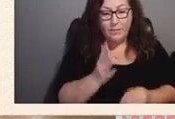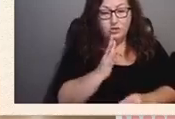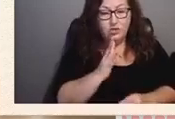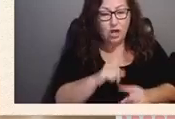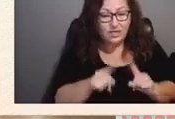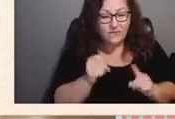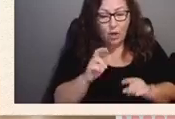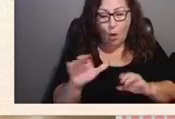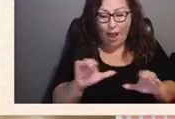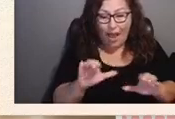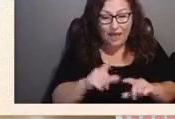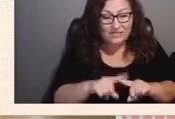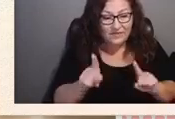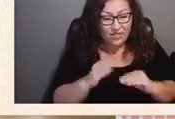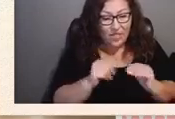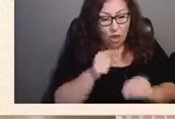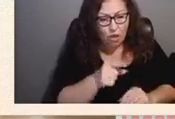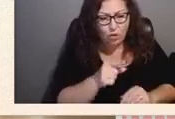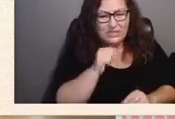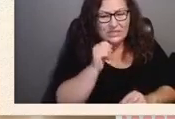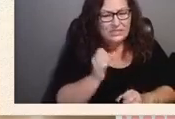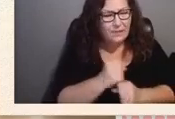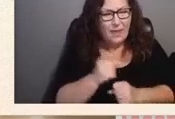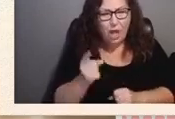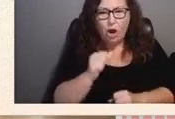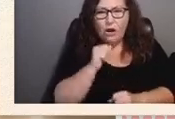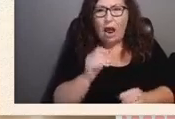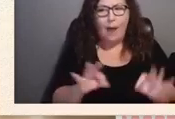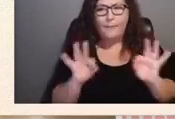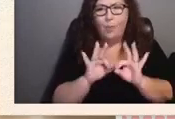you doesn't make her any less important than you are.